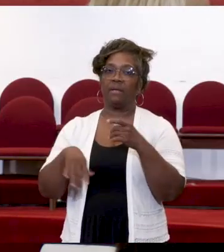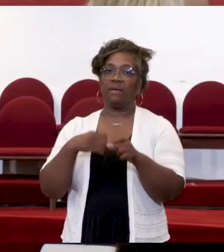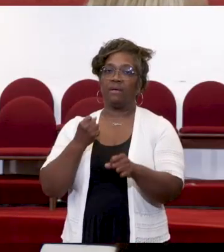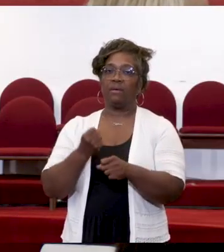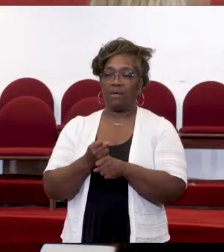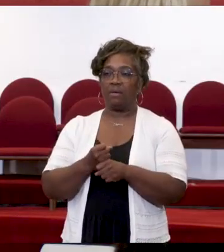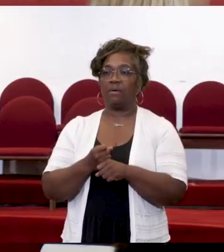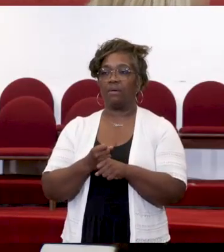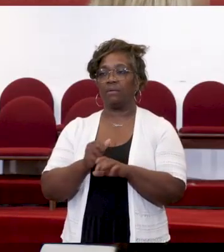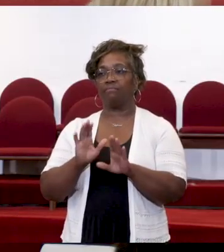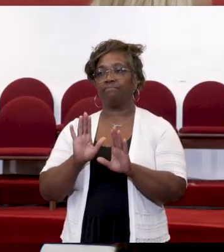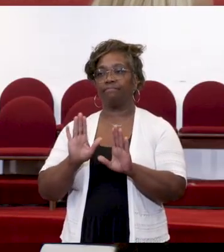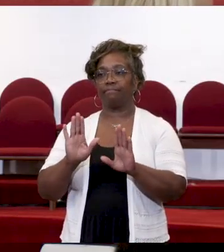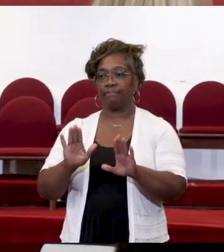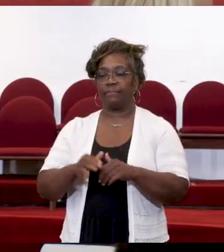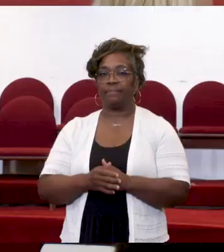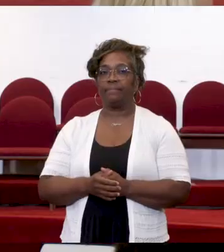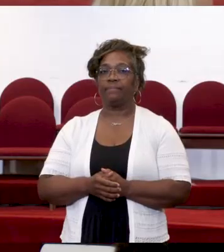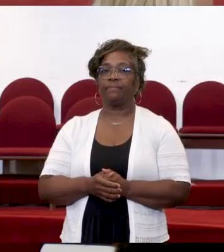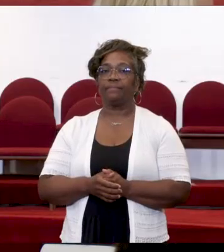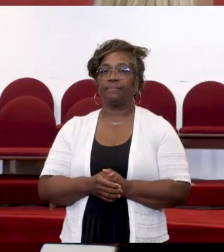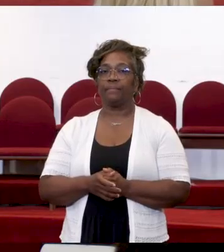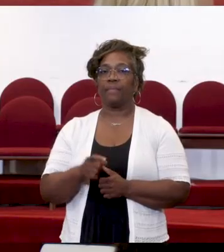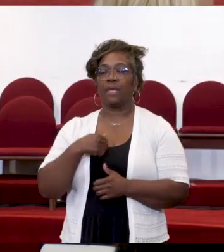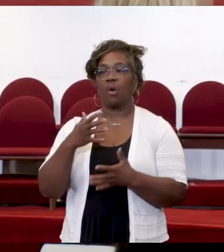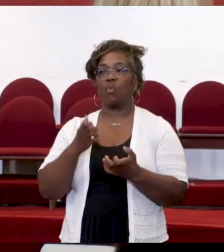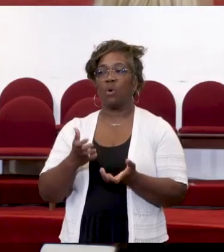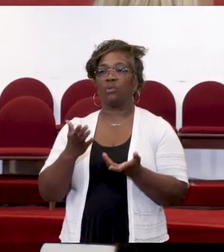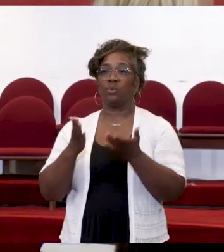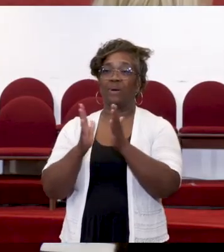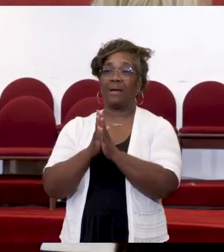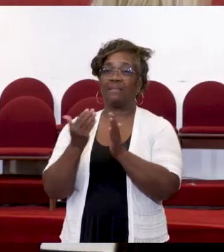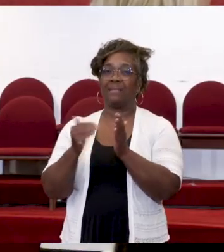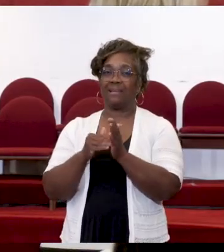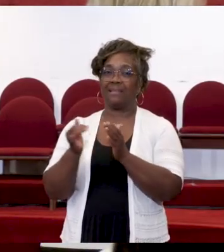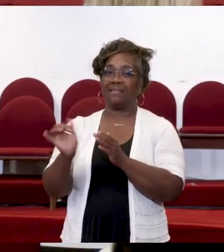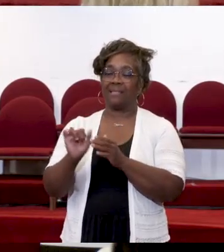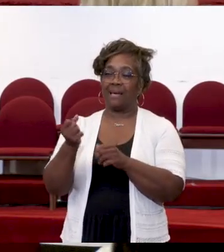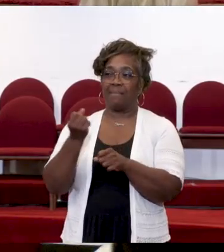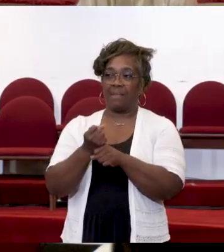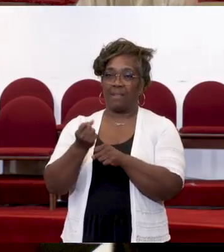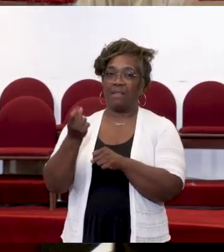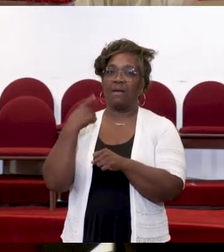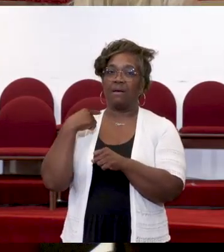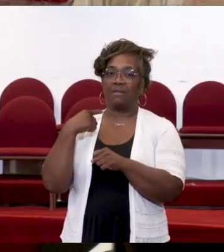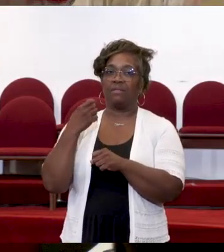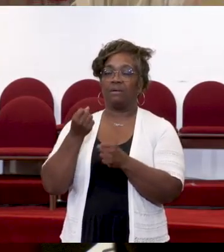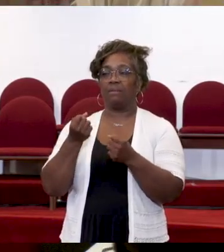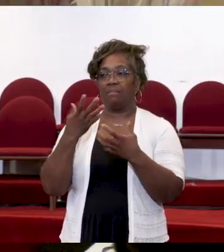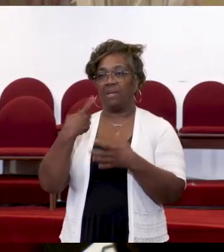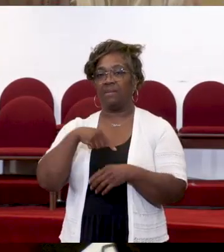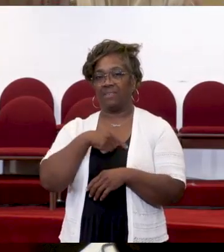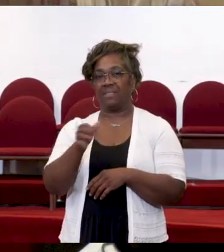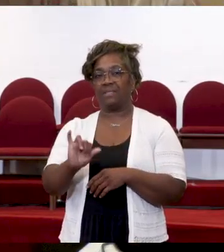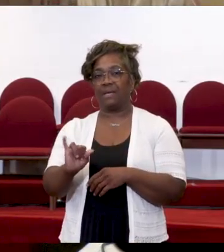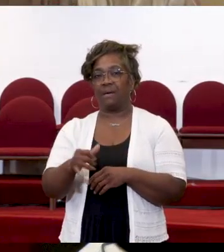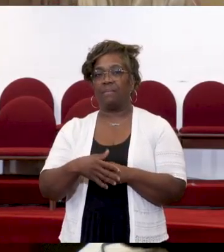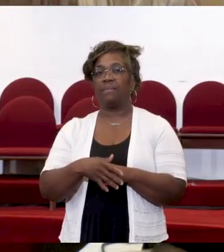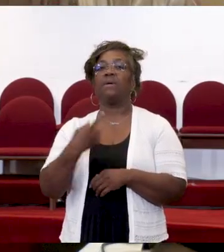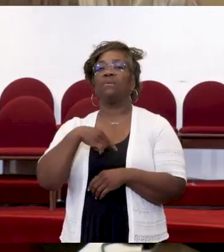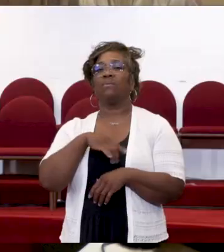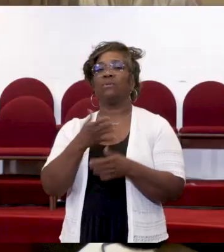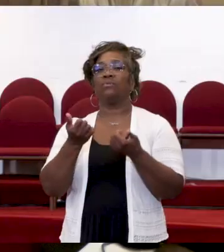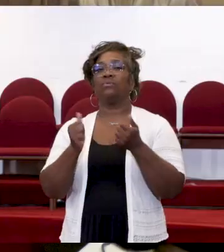admirably. I want to re-raise a question that I raised last year, as many of us did. We're trying